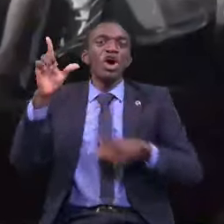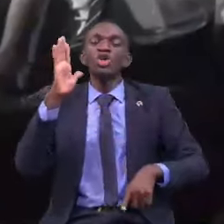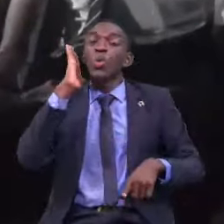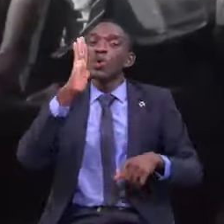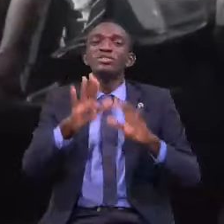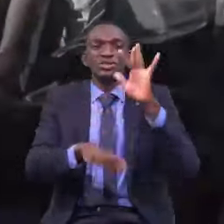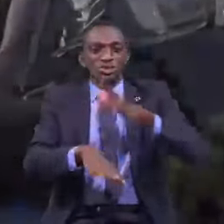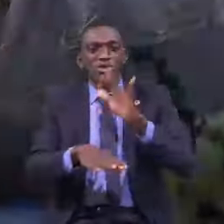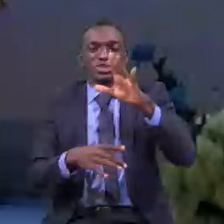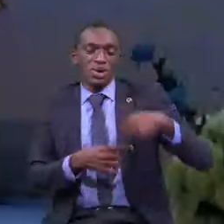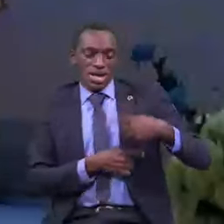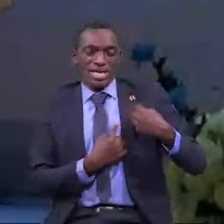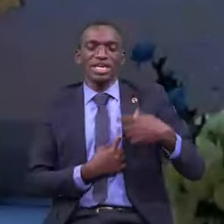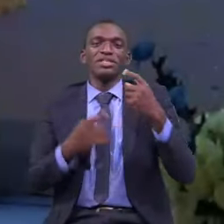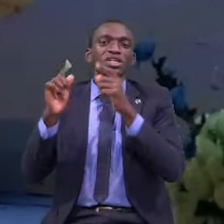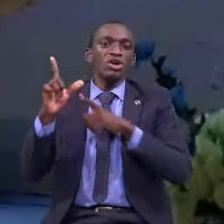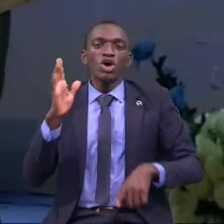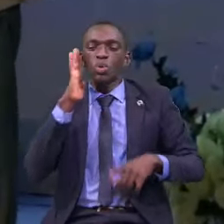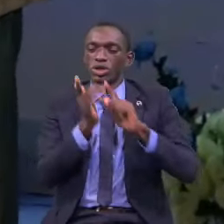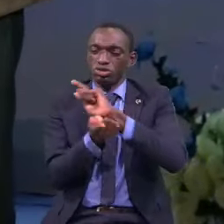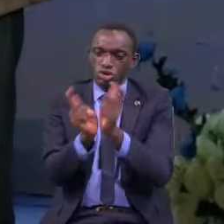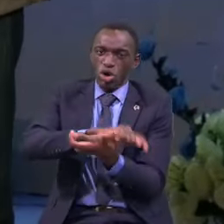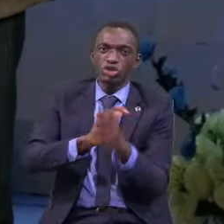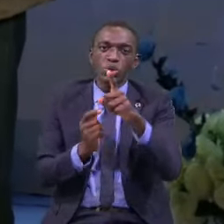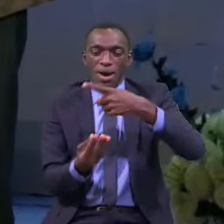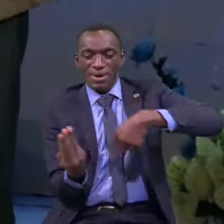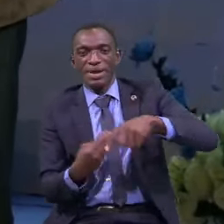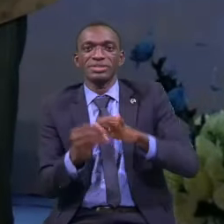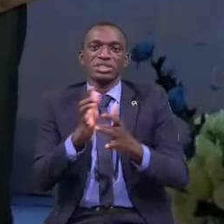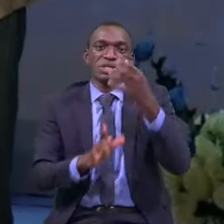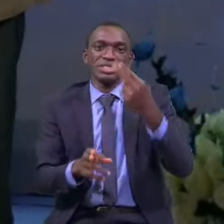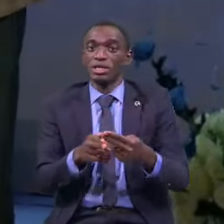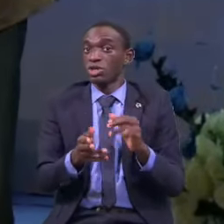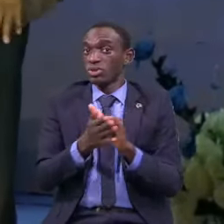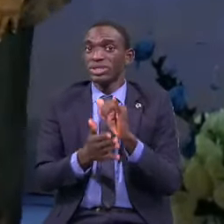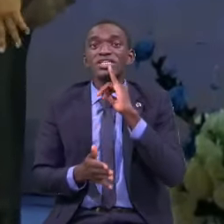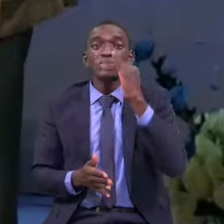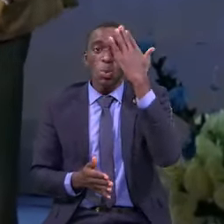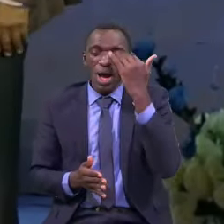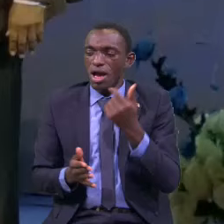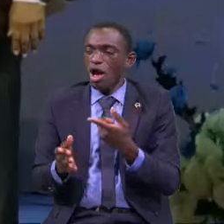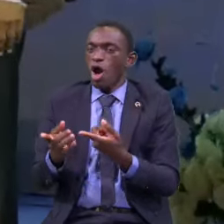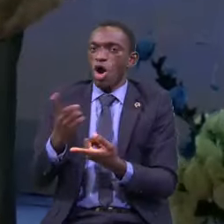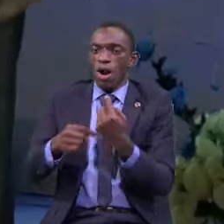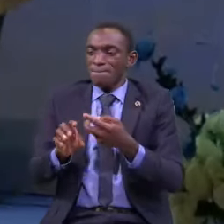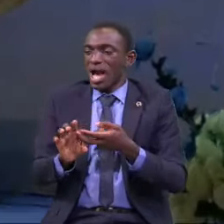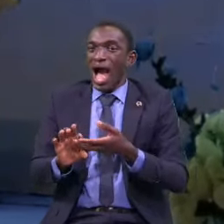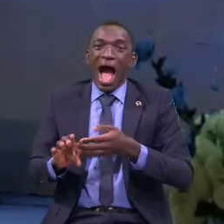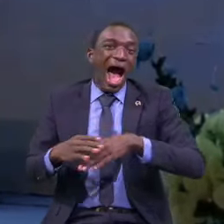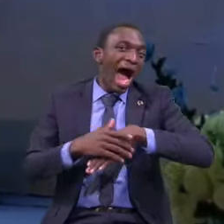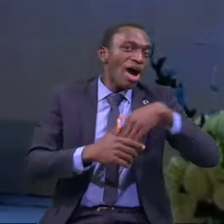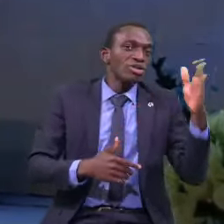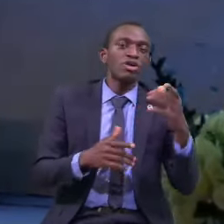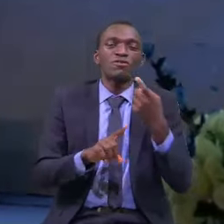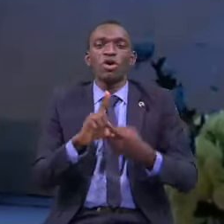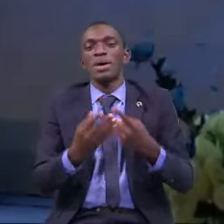The Lord will turn you around. Wherefore come out from among them. And be